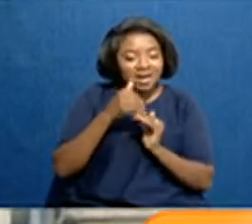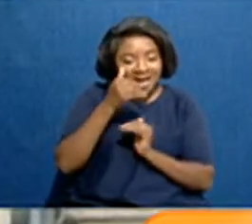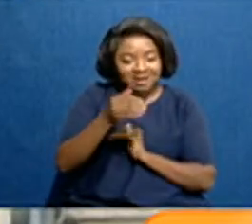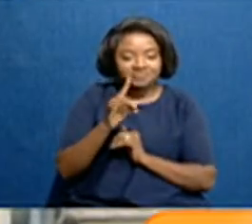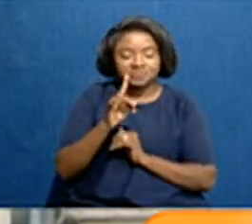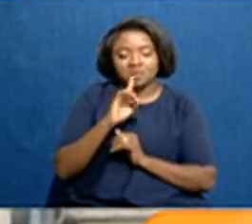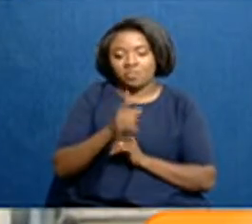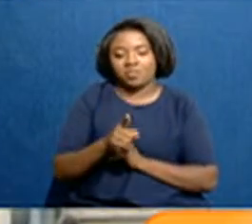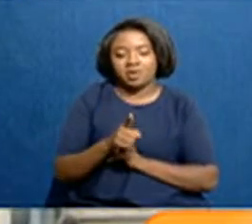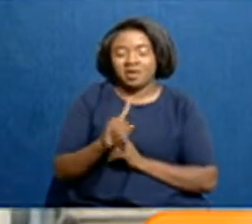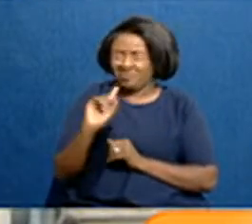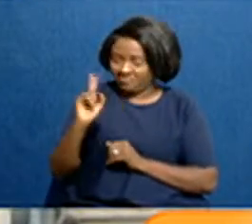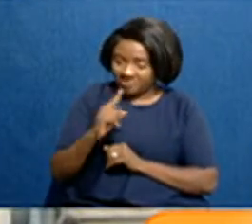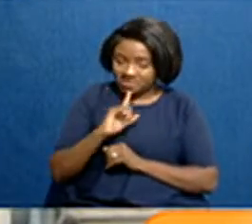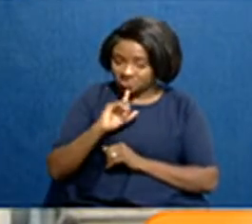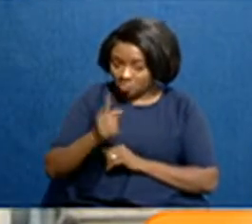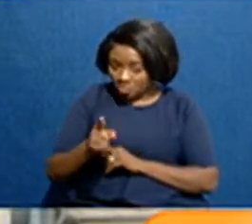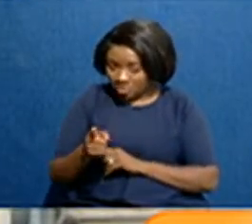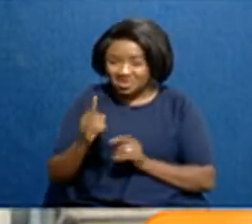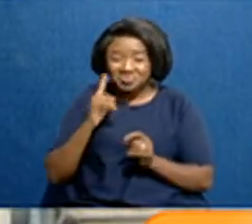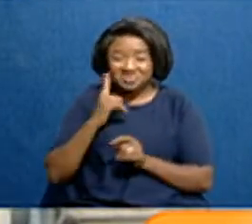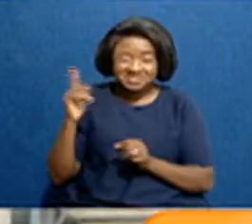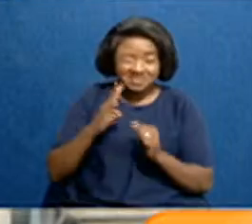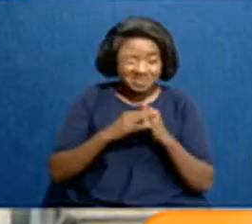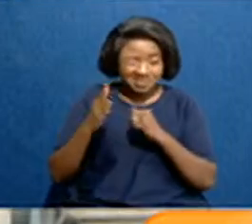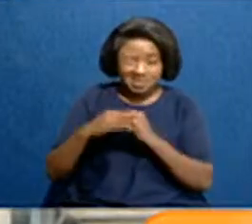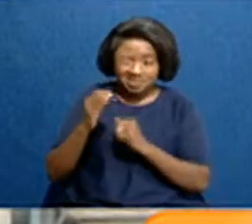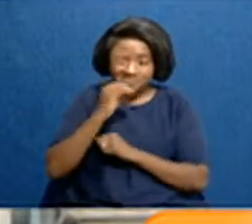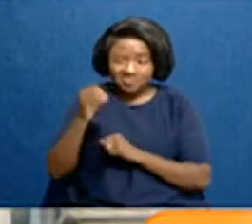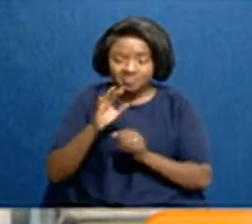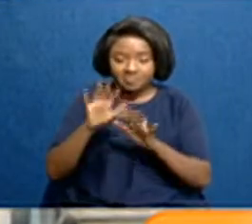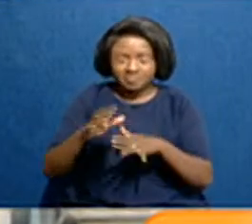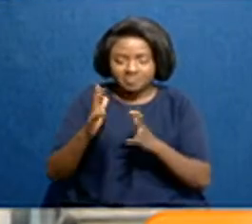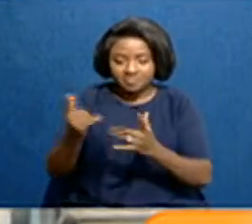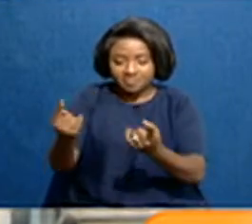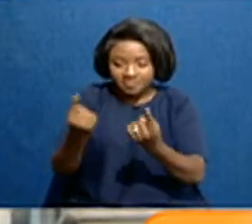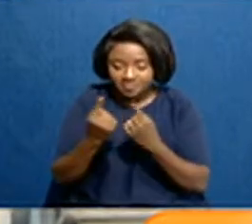see is on orders. The farmers will come and tell us